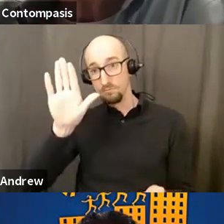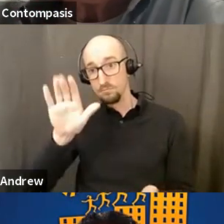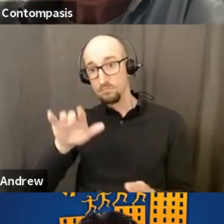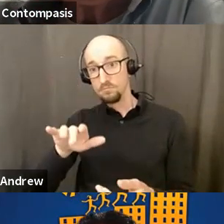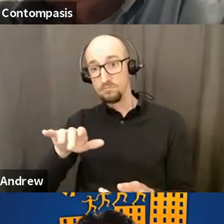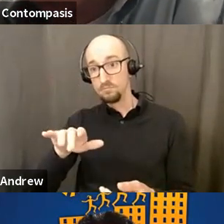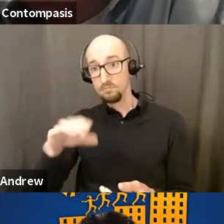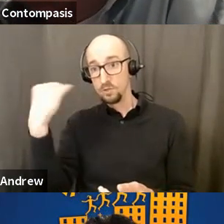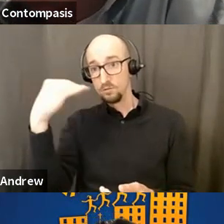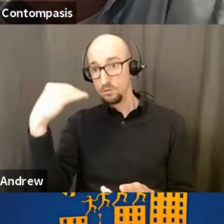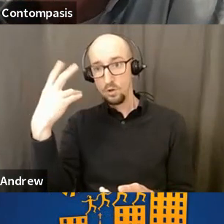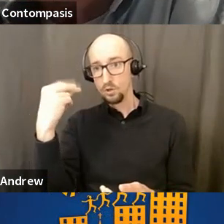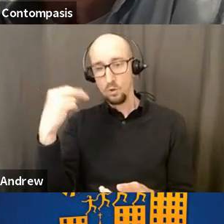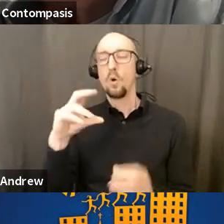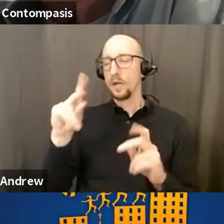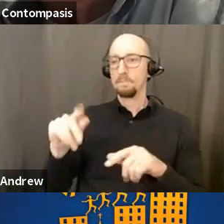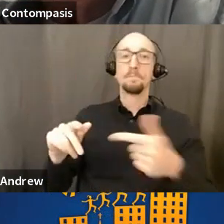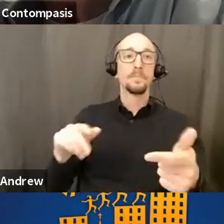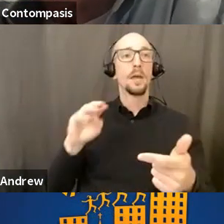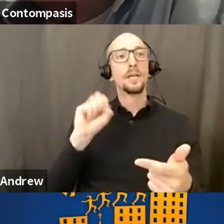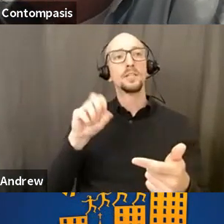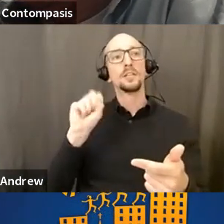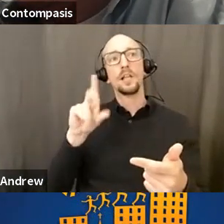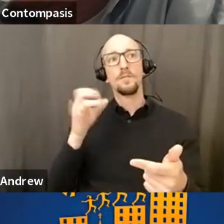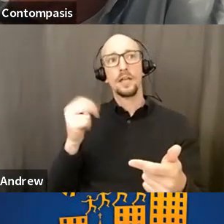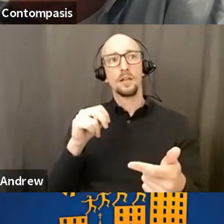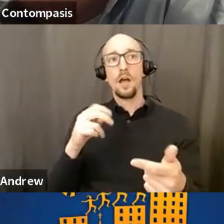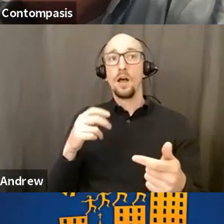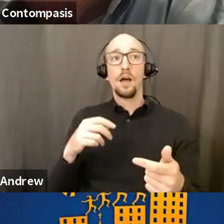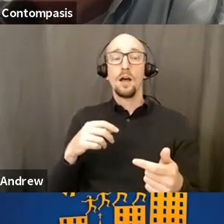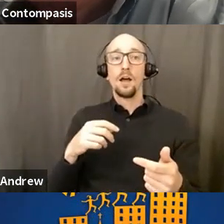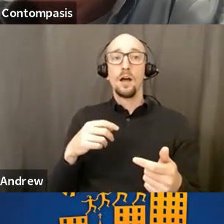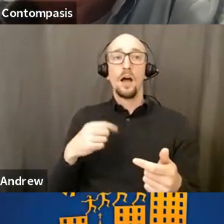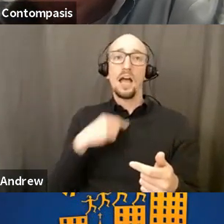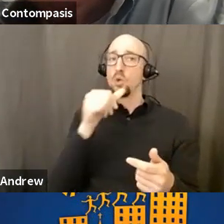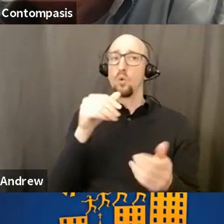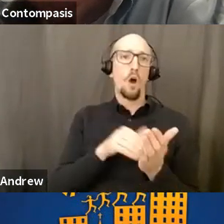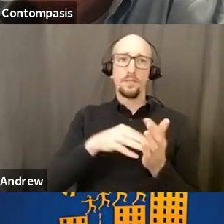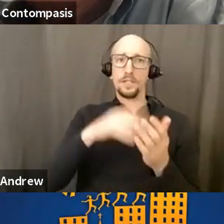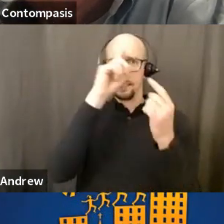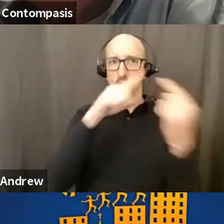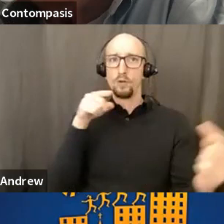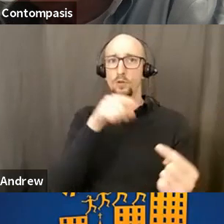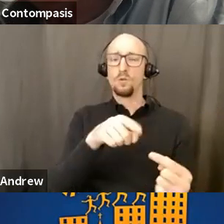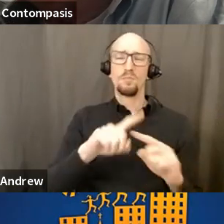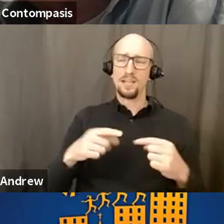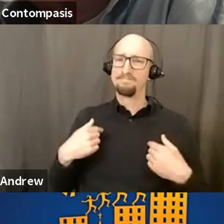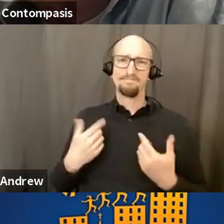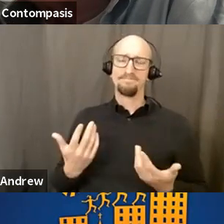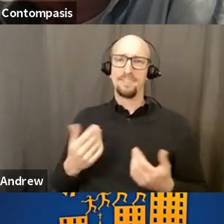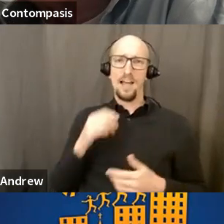No? Okay. Ms. Sullivan, I don't often disagree with you, but I just don't think that